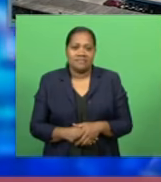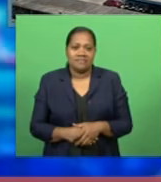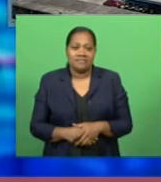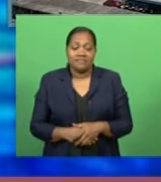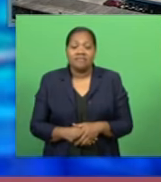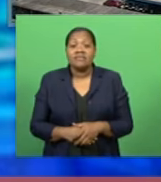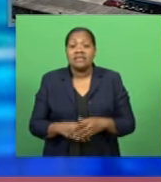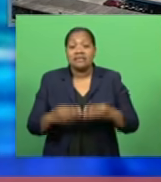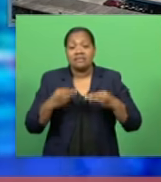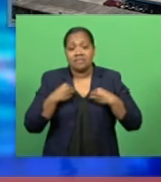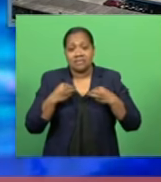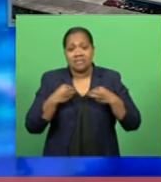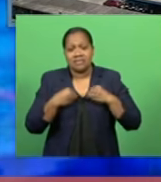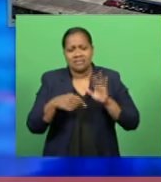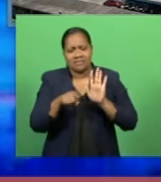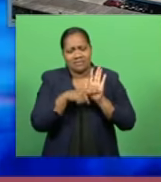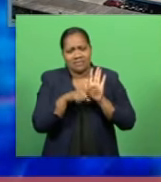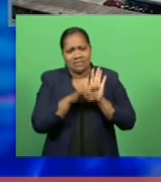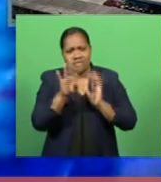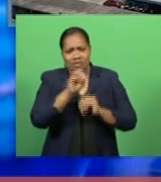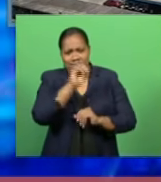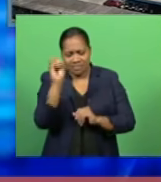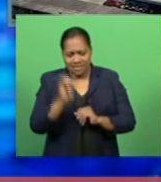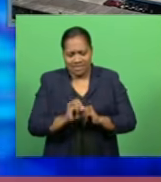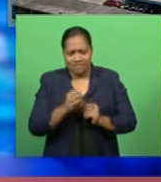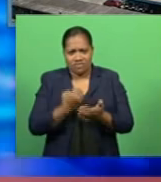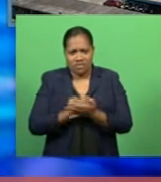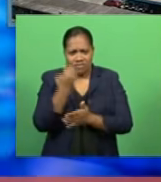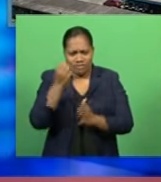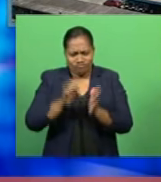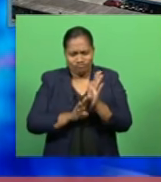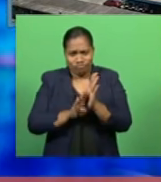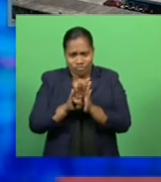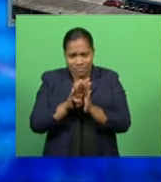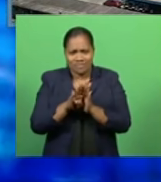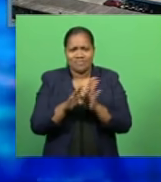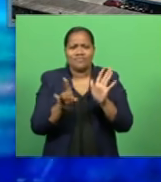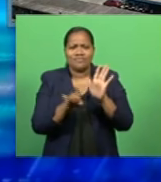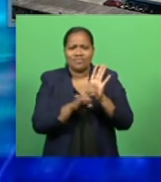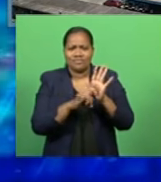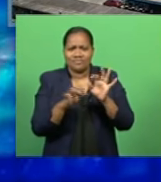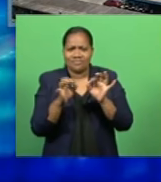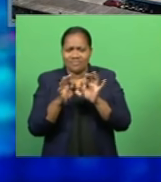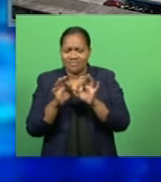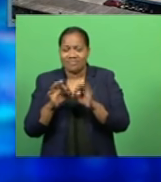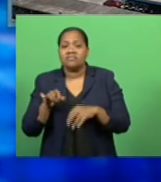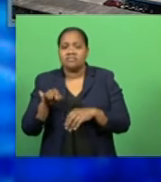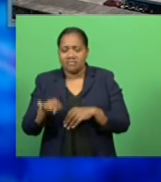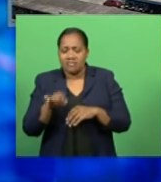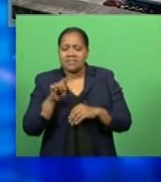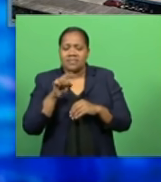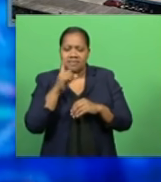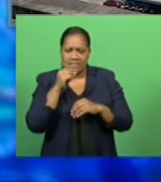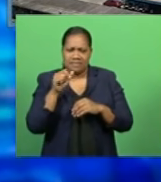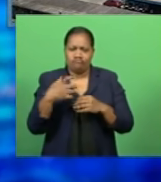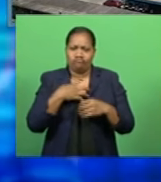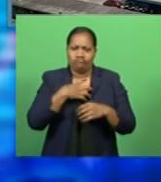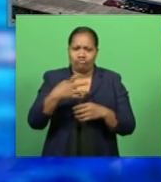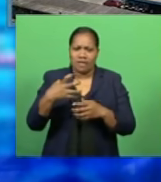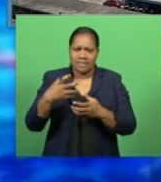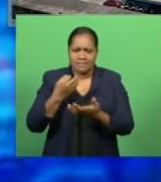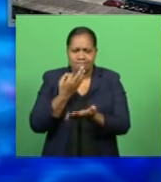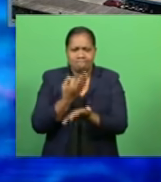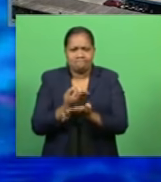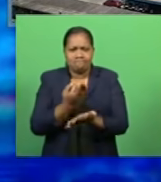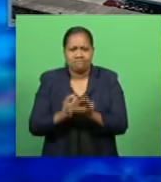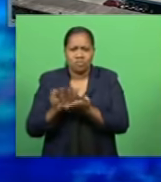Leading business, the negative 4% economic growth forecast by the Reserve Bank could possibly place further financial burdens on the government in the next